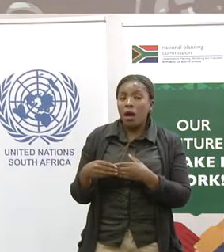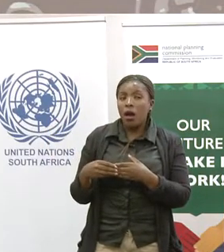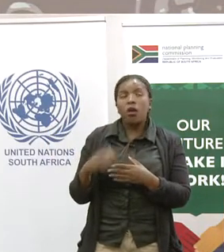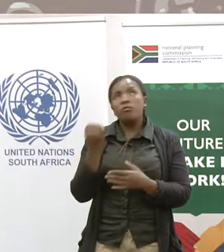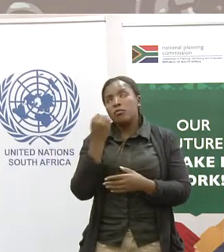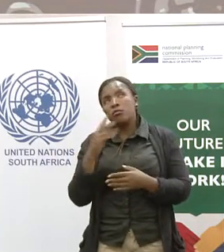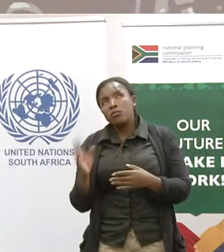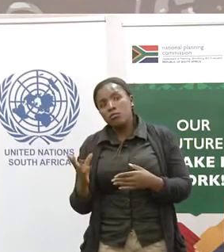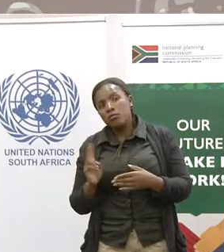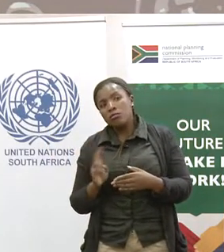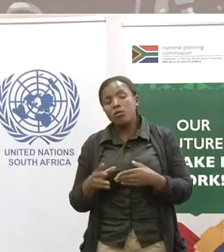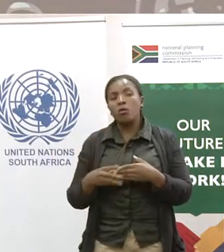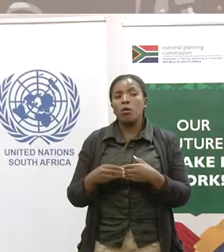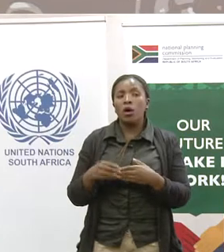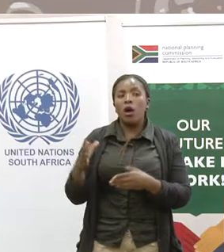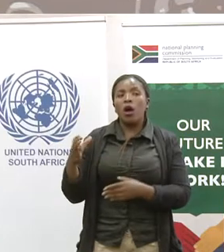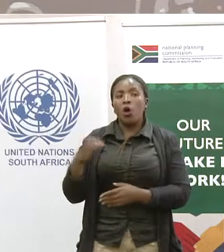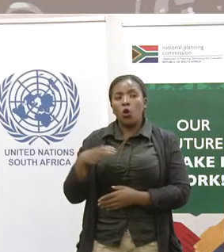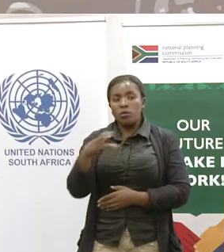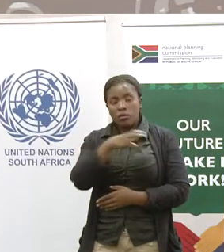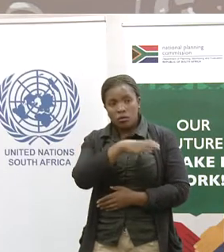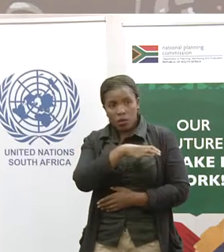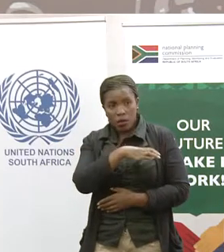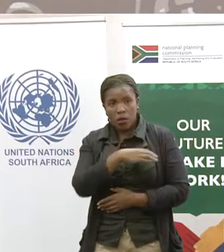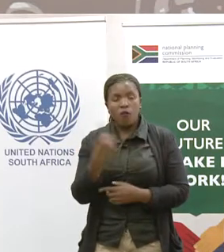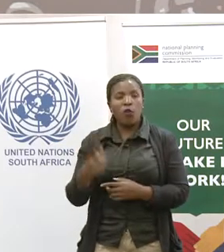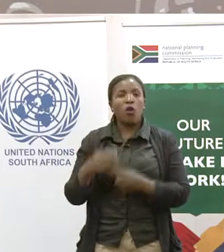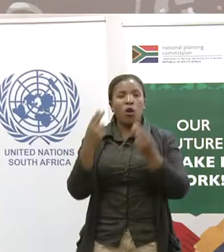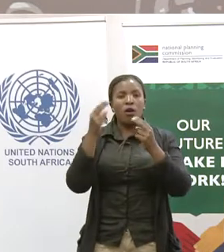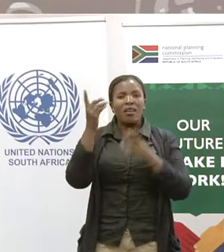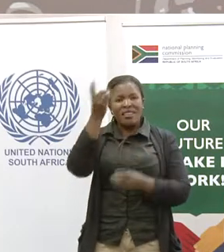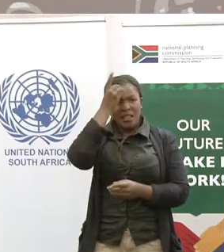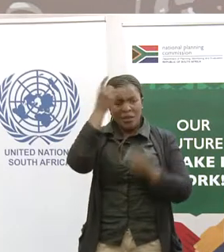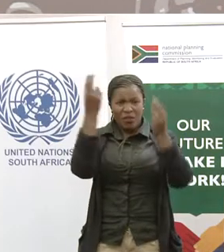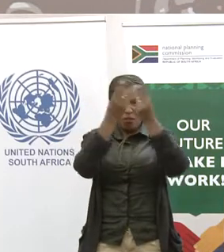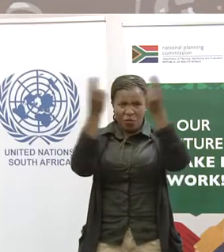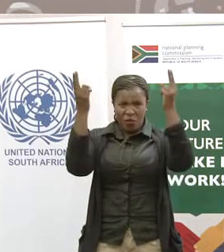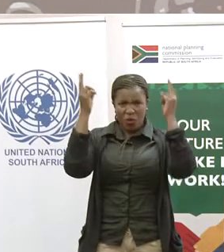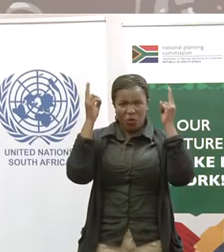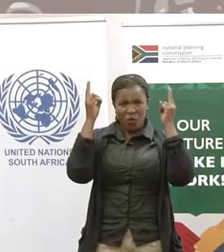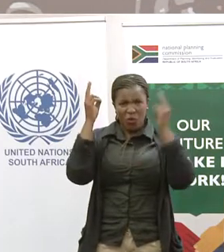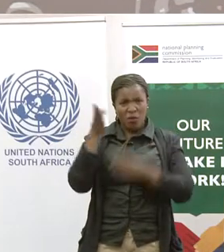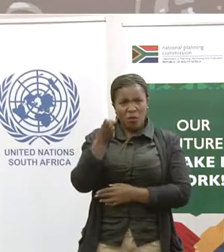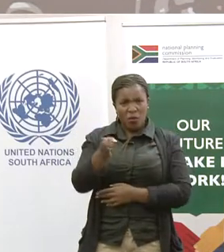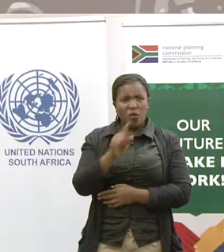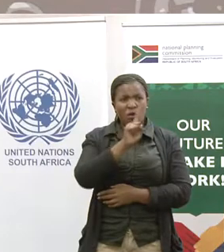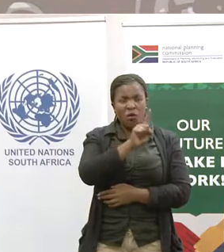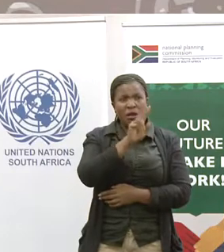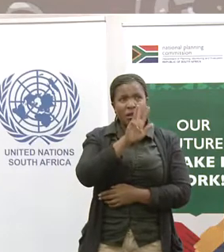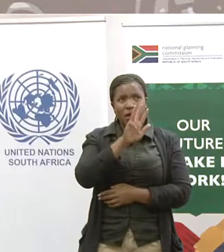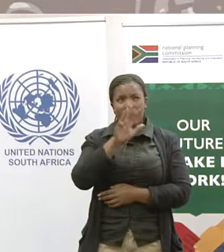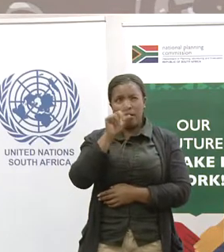he was a member of the Council of the University of Durban-Westville from 1989 to 1993 and